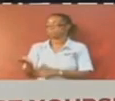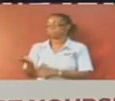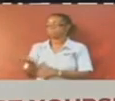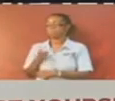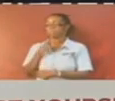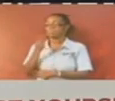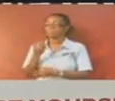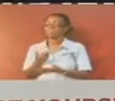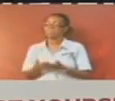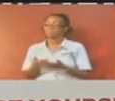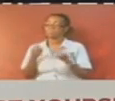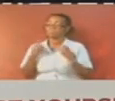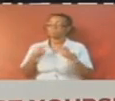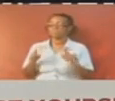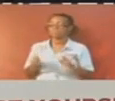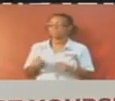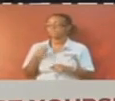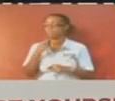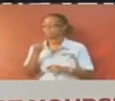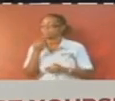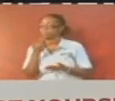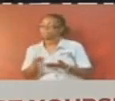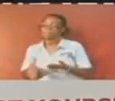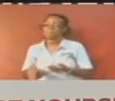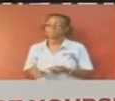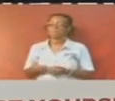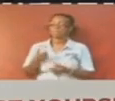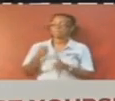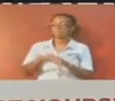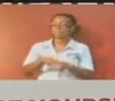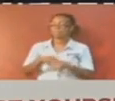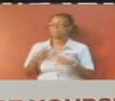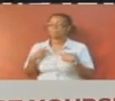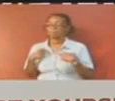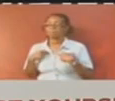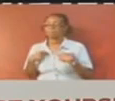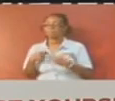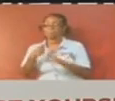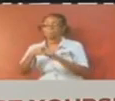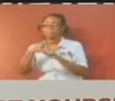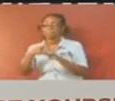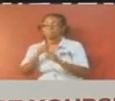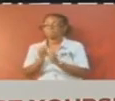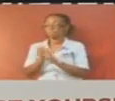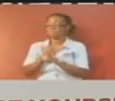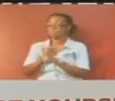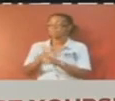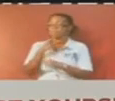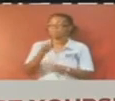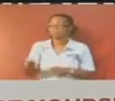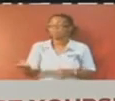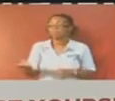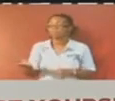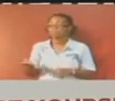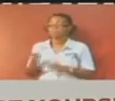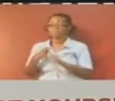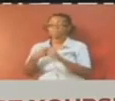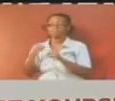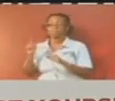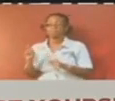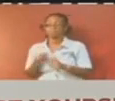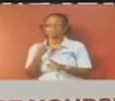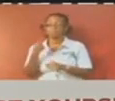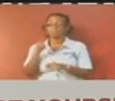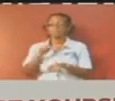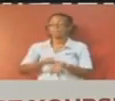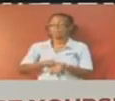The first time we had a case, we came to you. The first time we had a variant, we came to you. We hid nothing. But